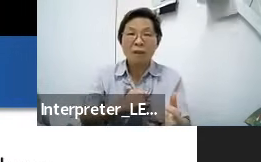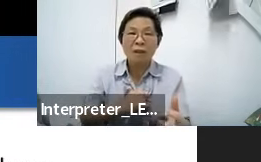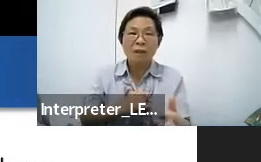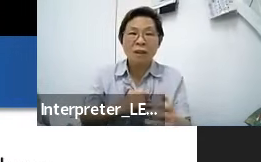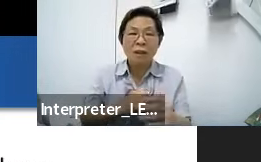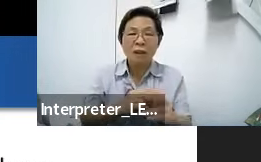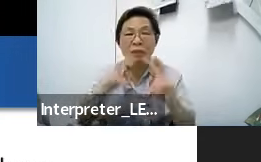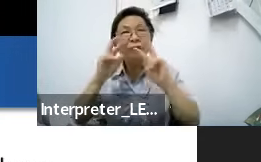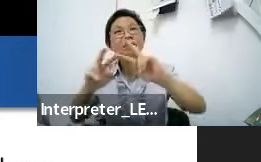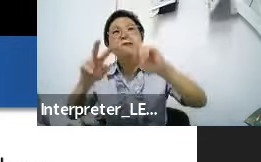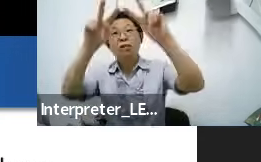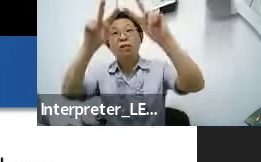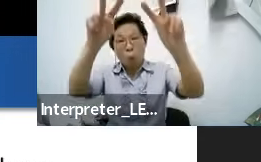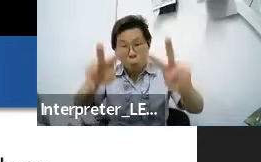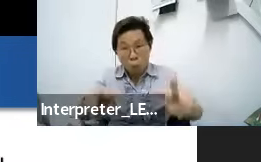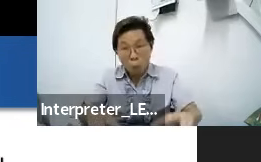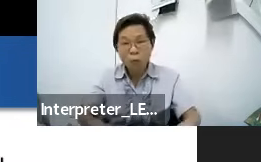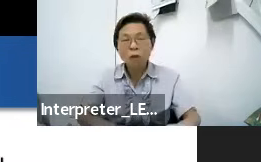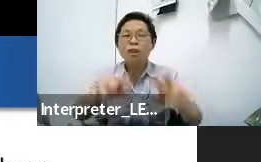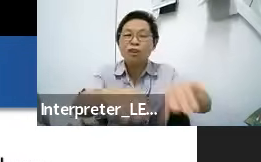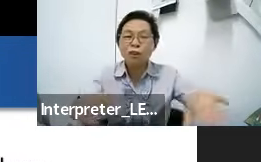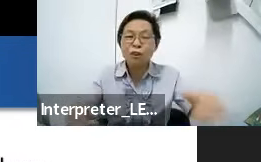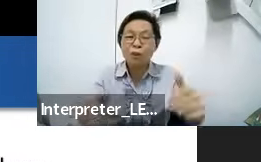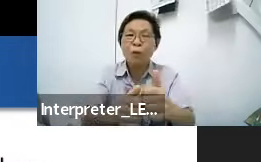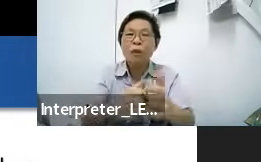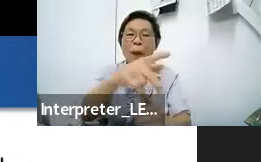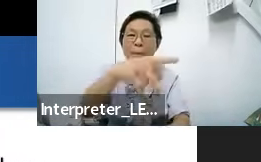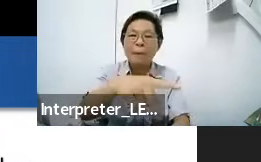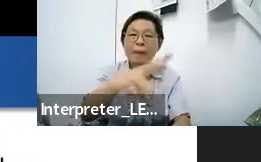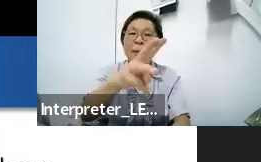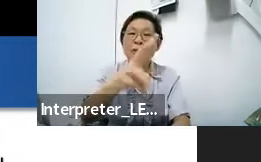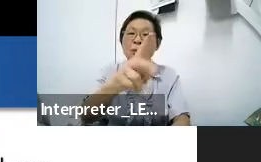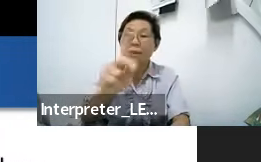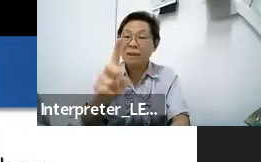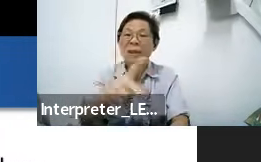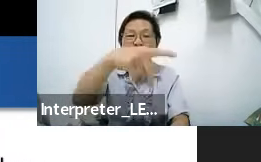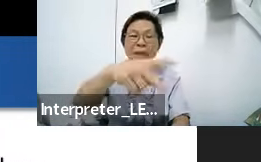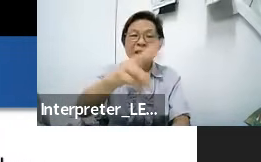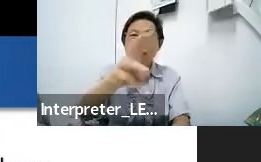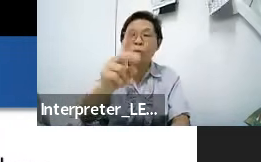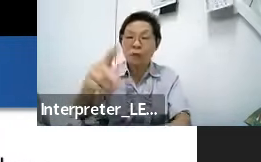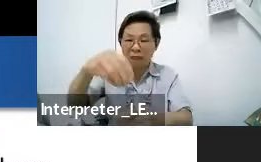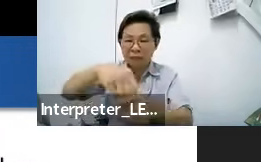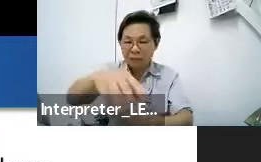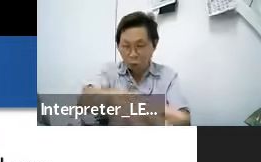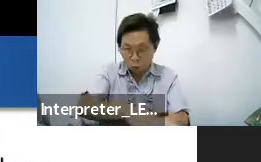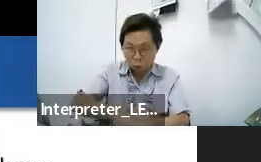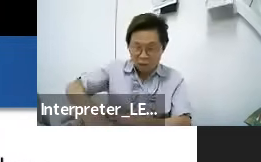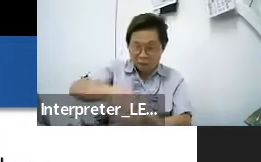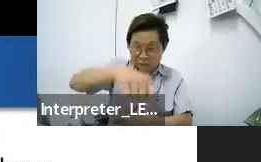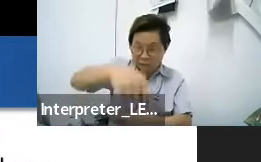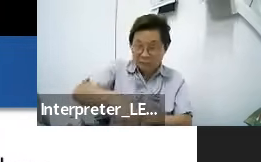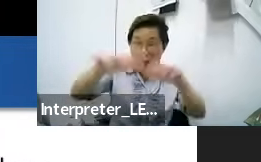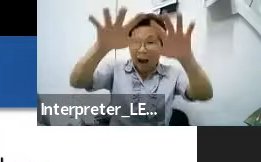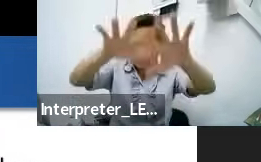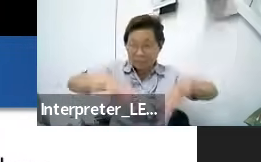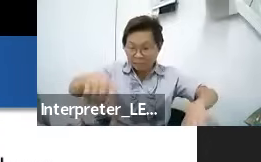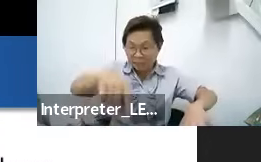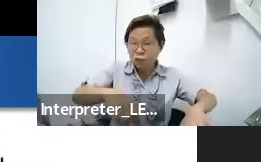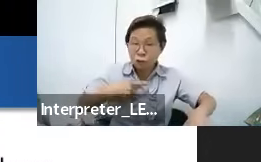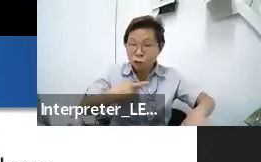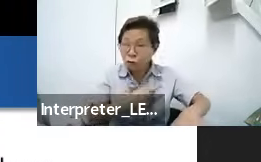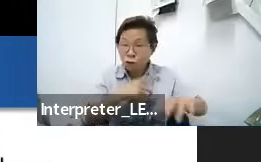overview on the children with disabilities in the region. I'm sure you've seen these kinds